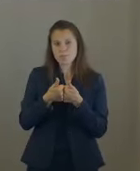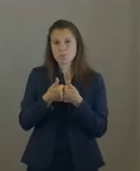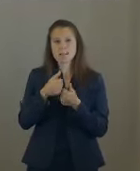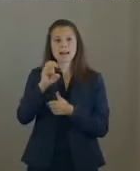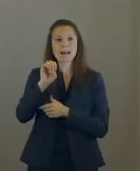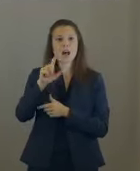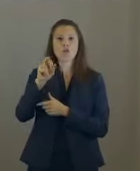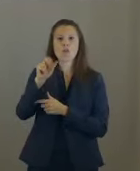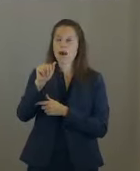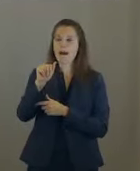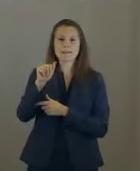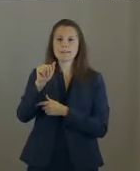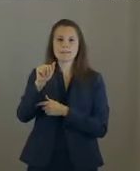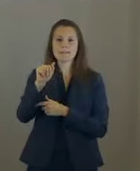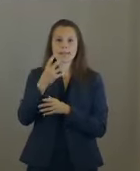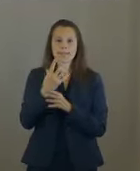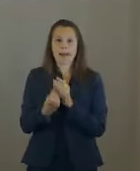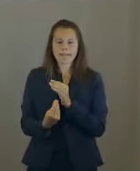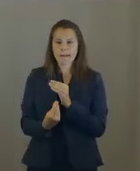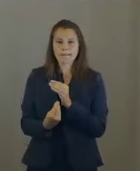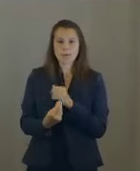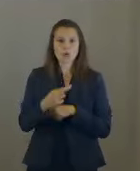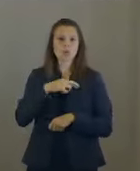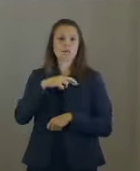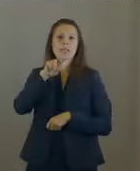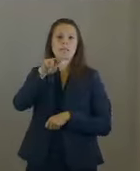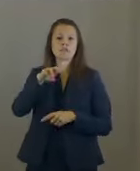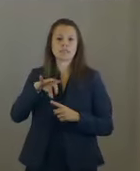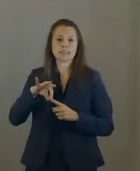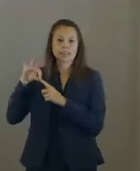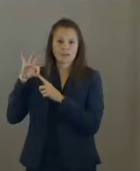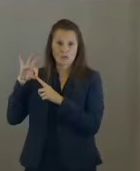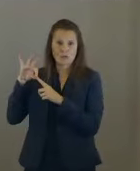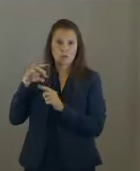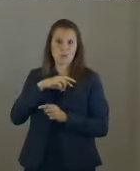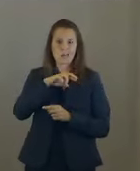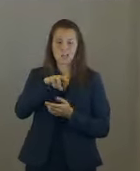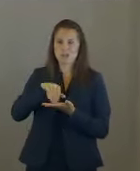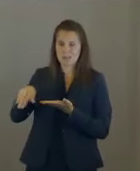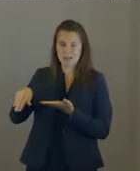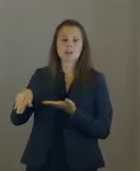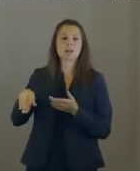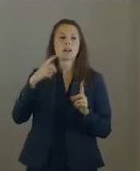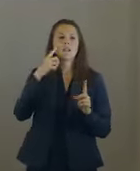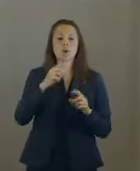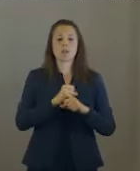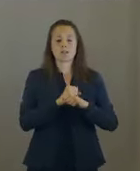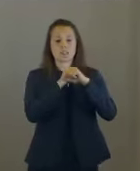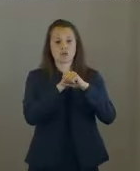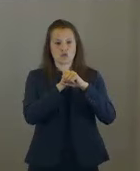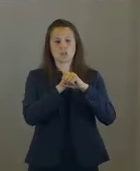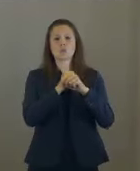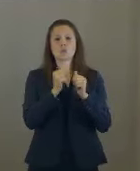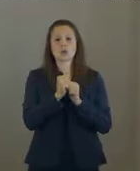the ELCRA's lack of a religious exemption with respect to the protections